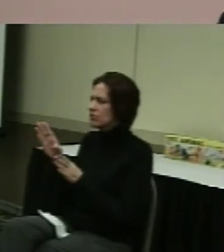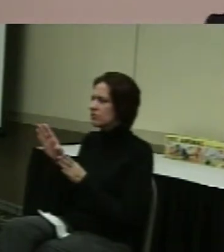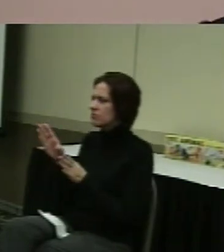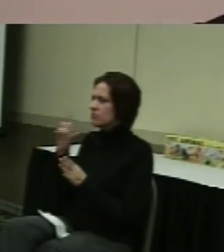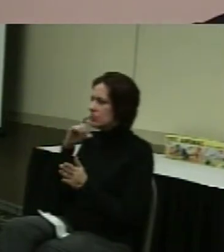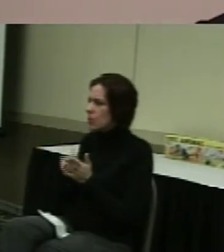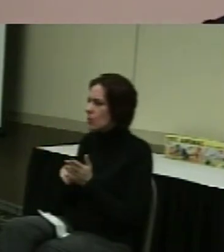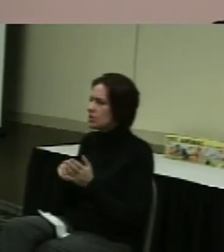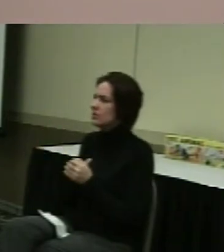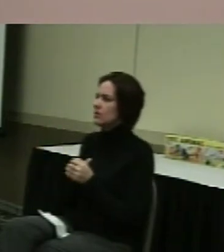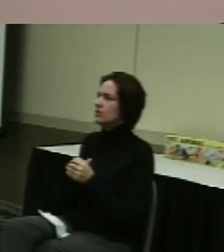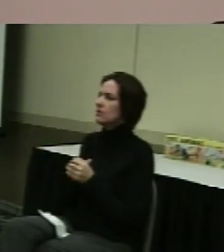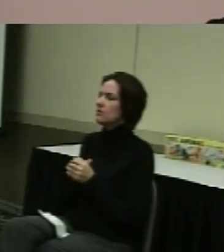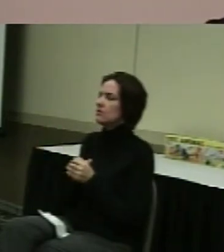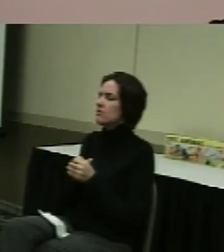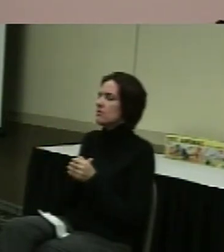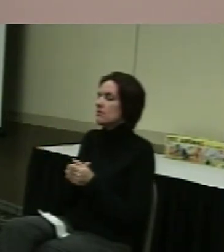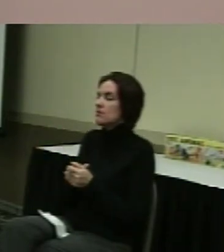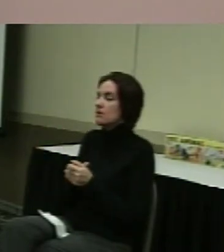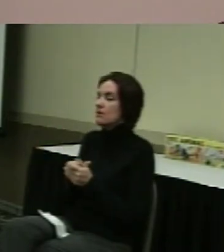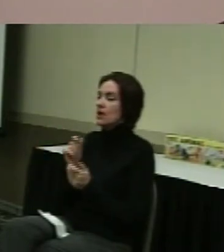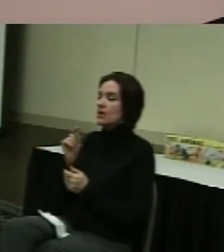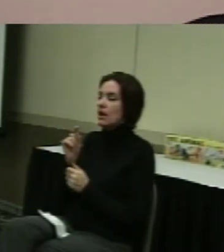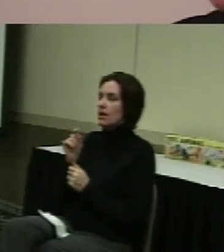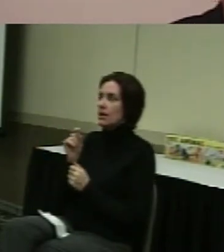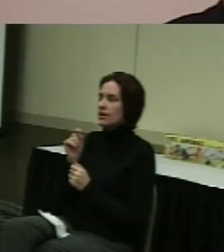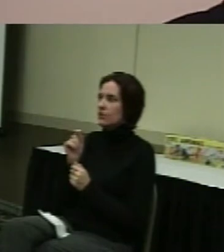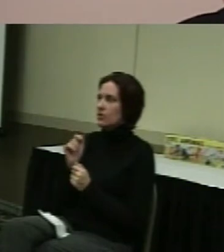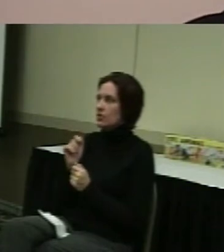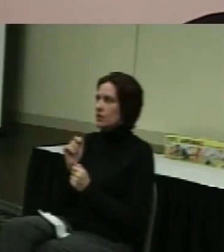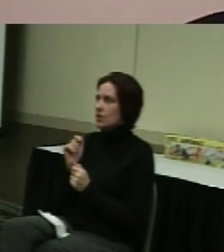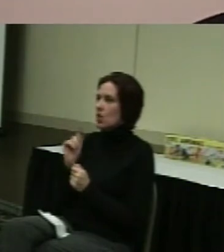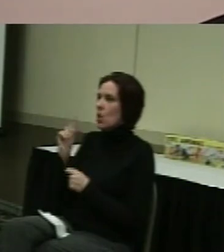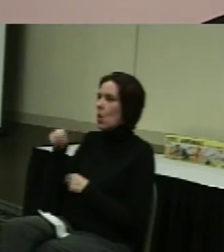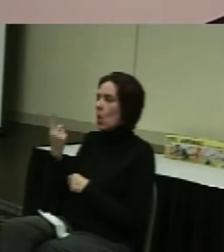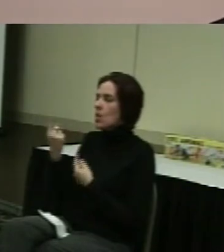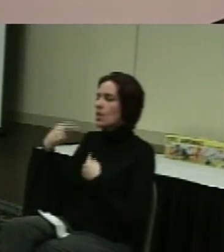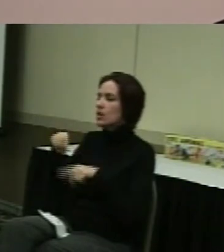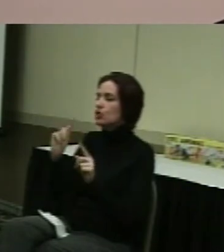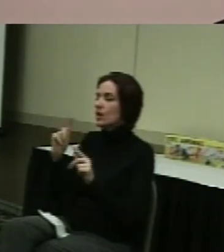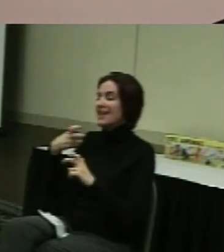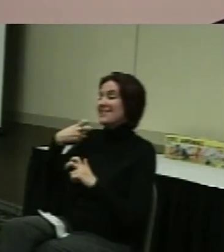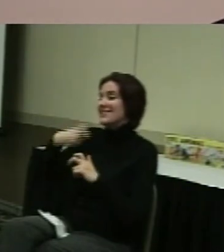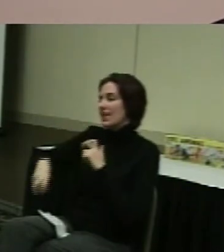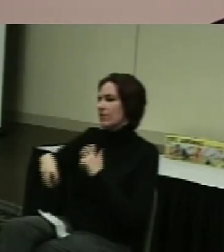Is it only during difficult abstract tasks?